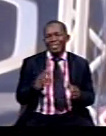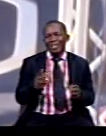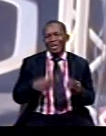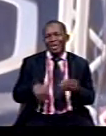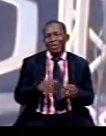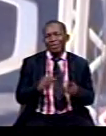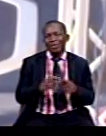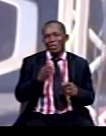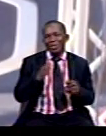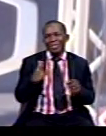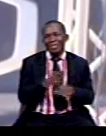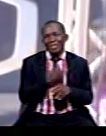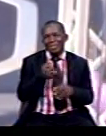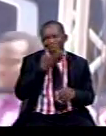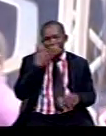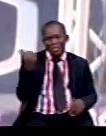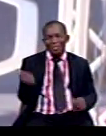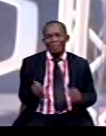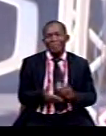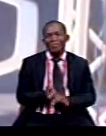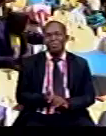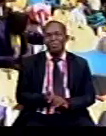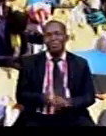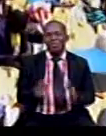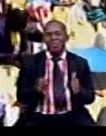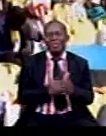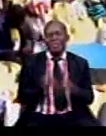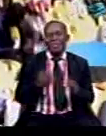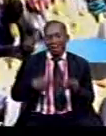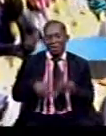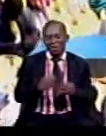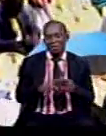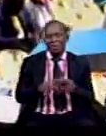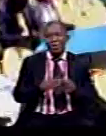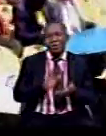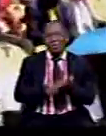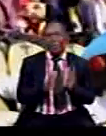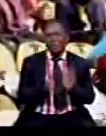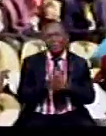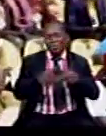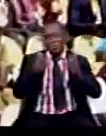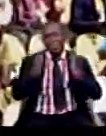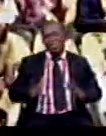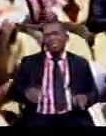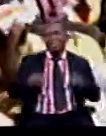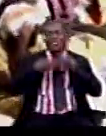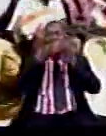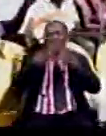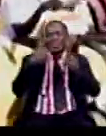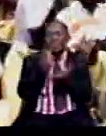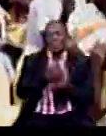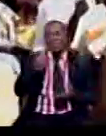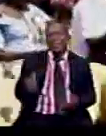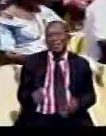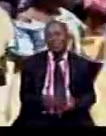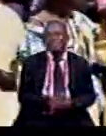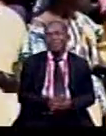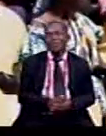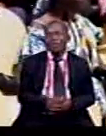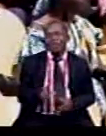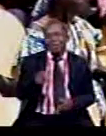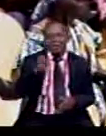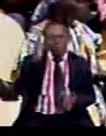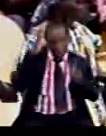get bigger. Shout amen. And we will experience the biggest when our Father in the Lord mounts